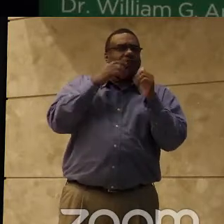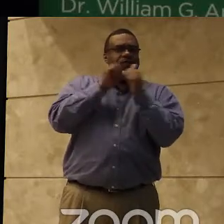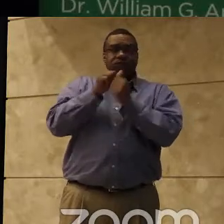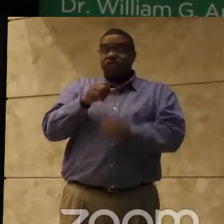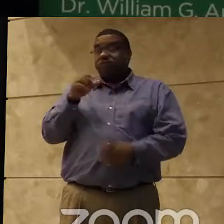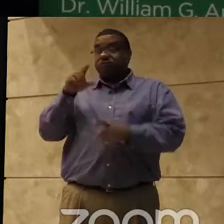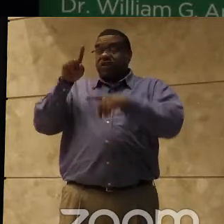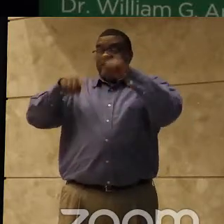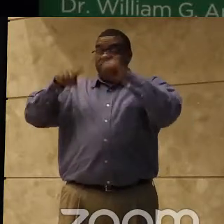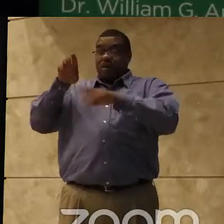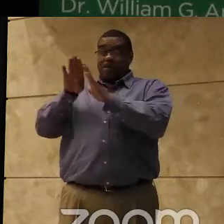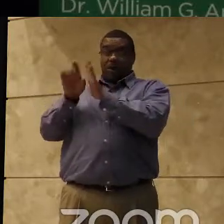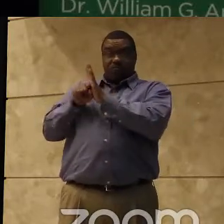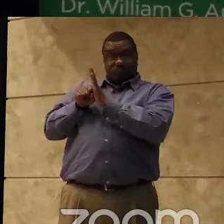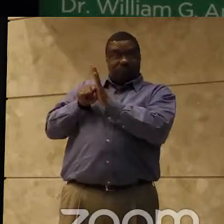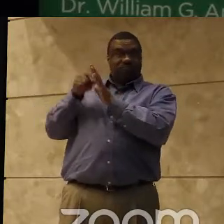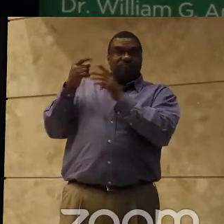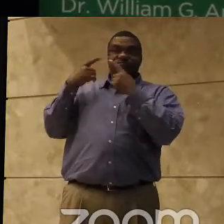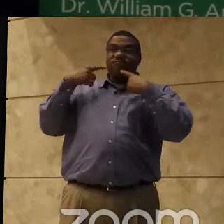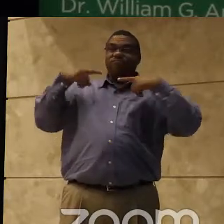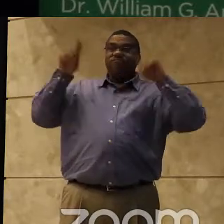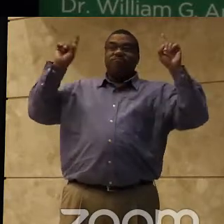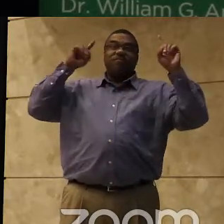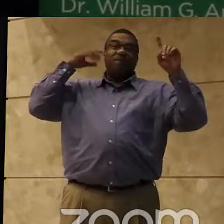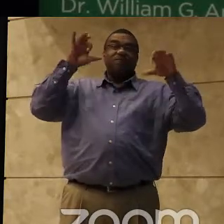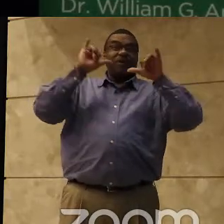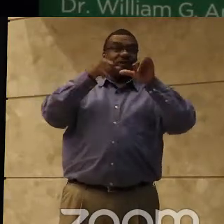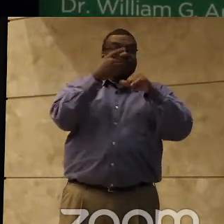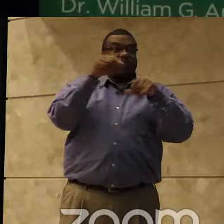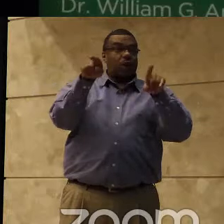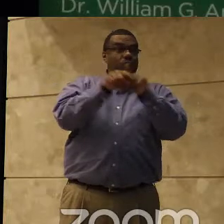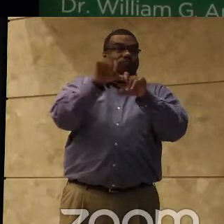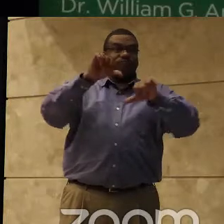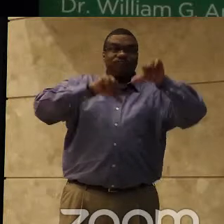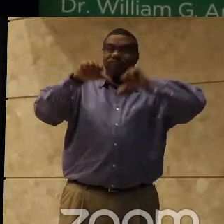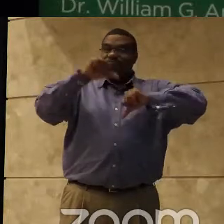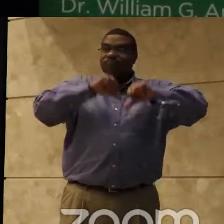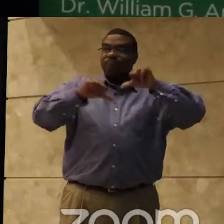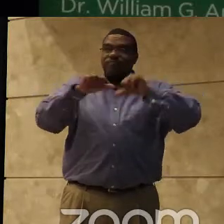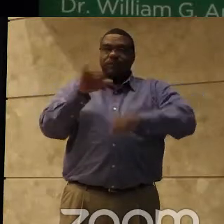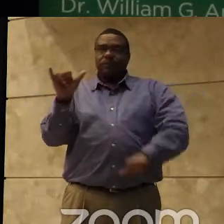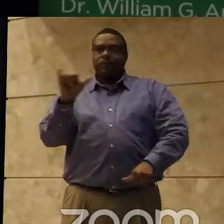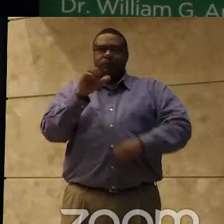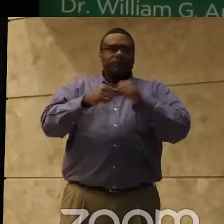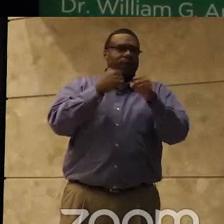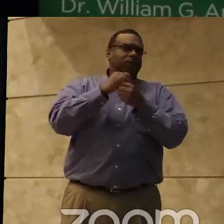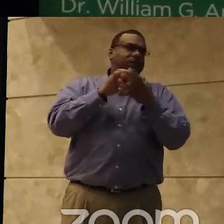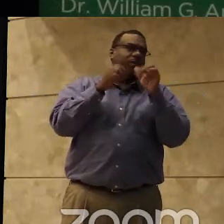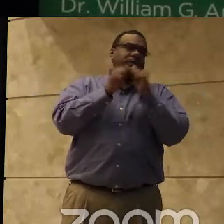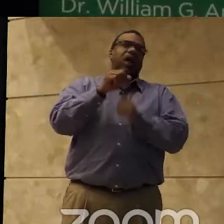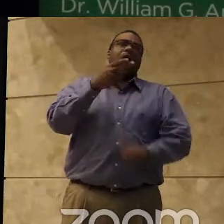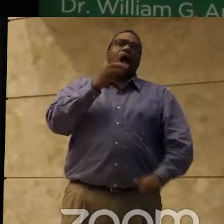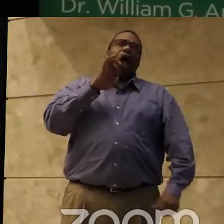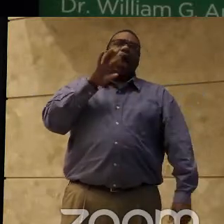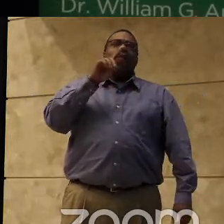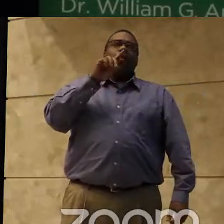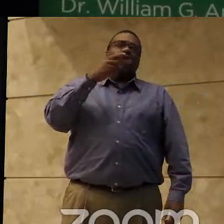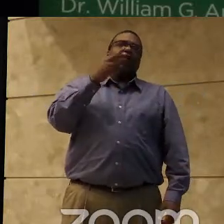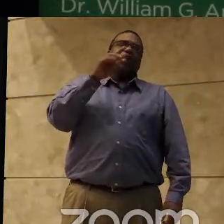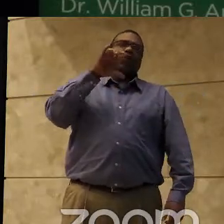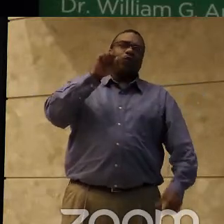diverse backgrounds to excel in engineering and science. The same year, the Howard Hughes Medical